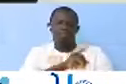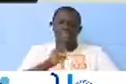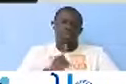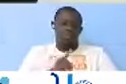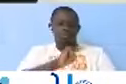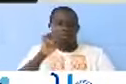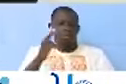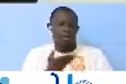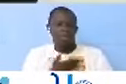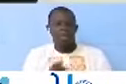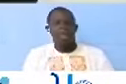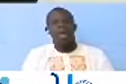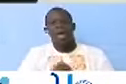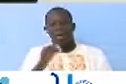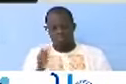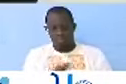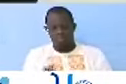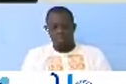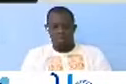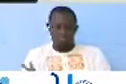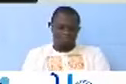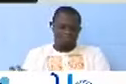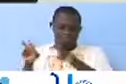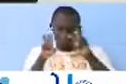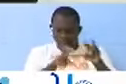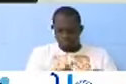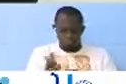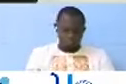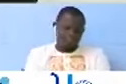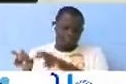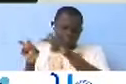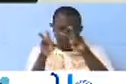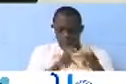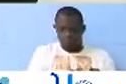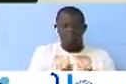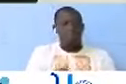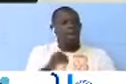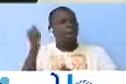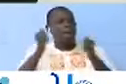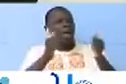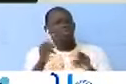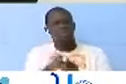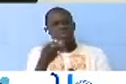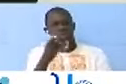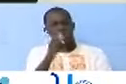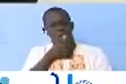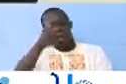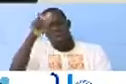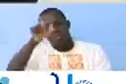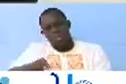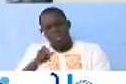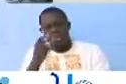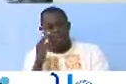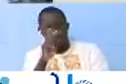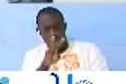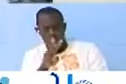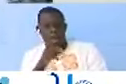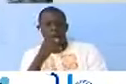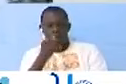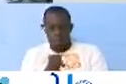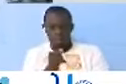you offloading and uploading those bags, what happened? Did someone see you and was a complaint made against